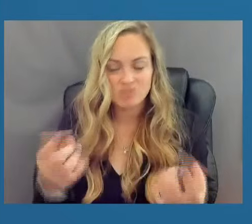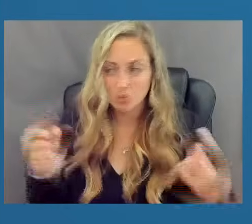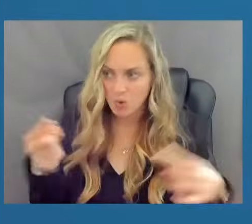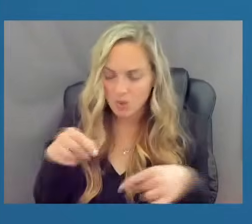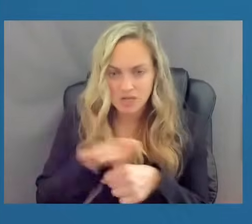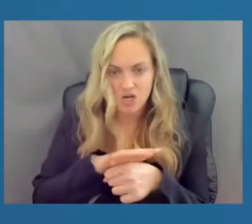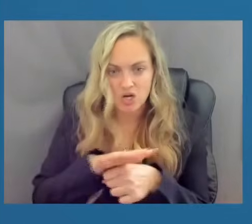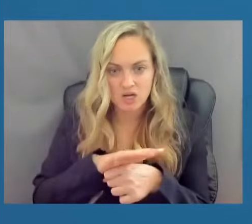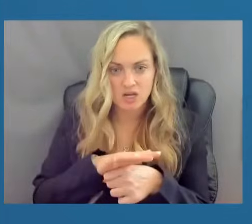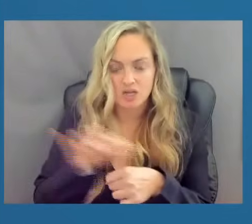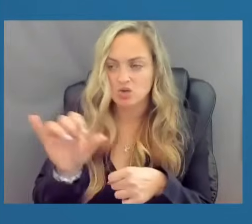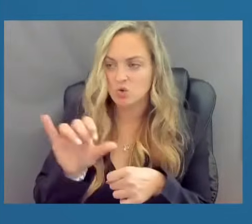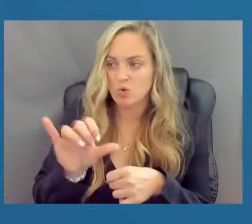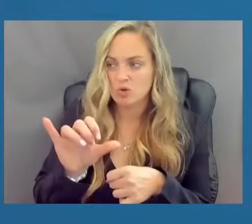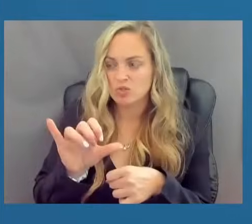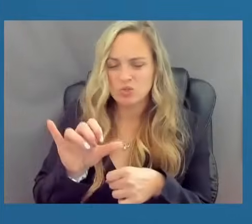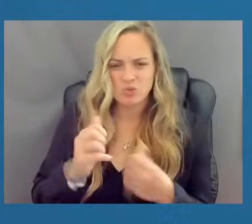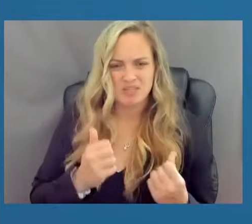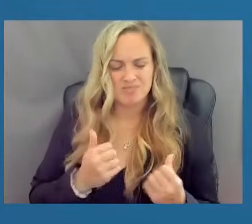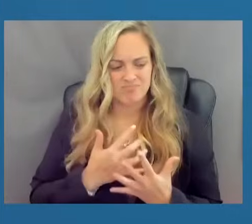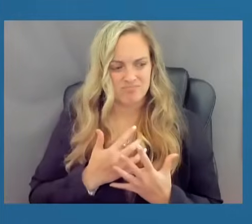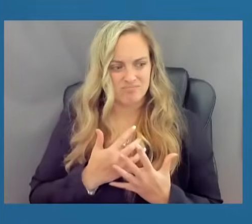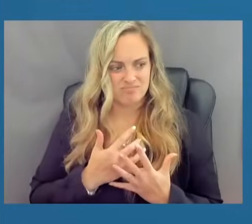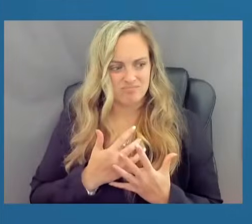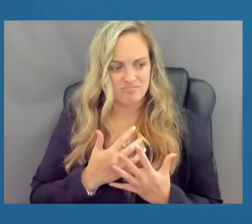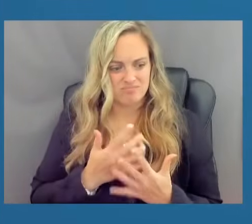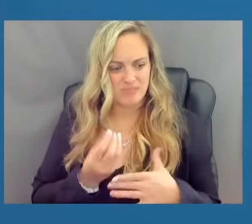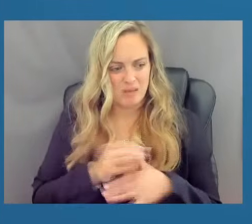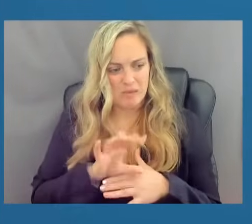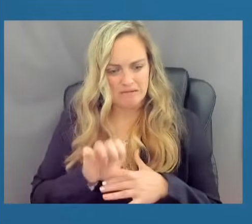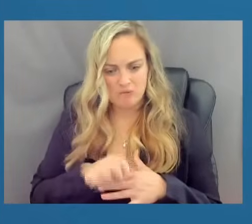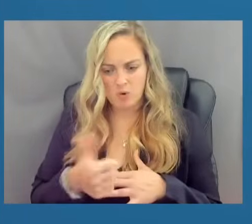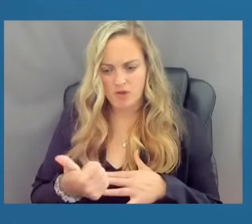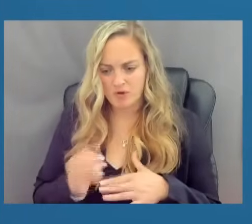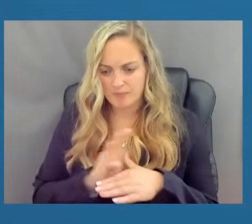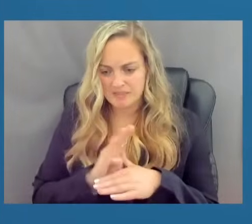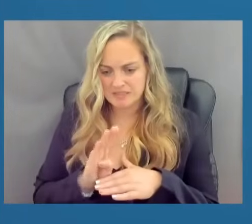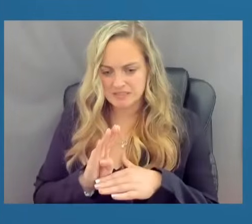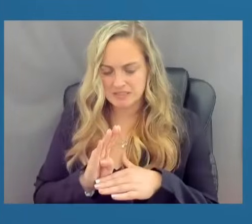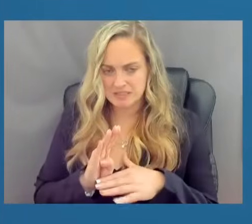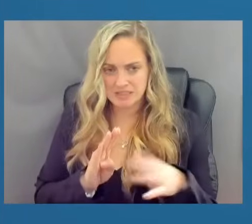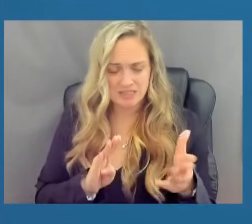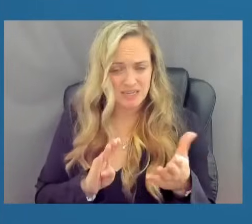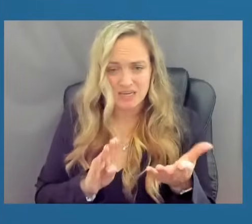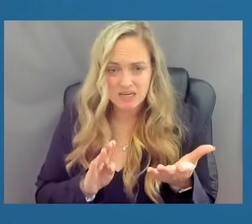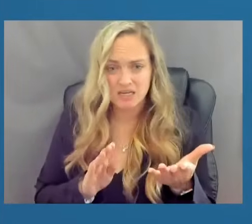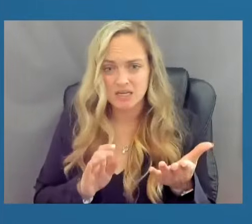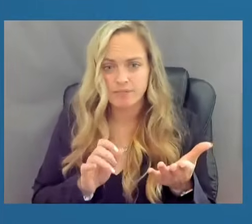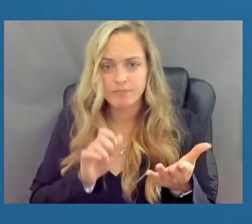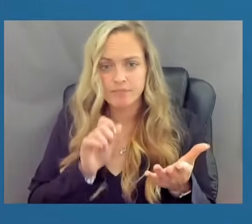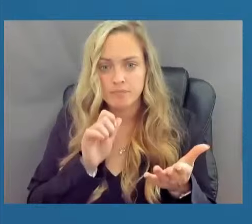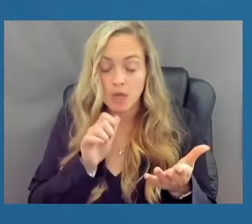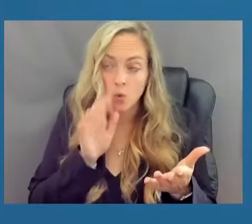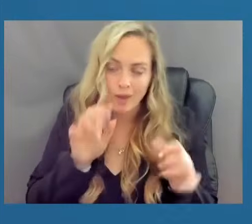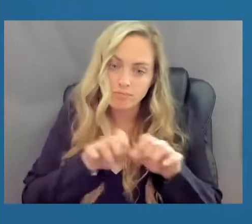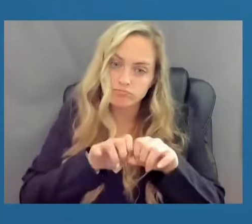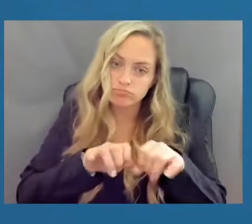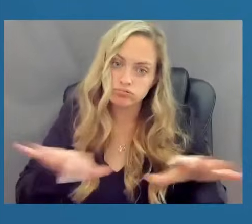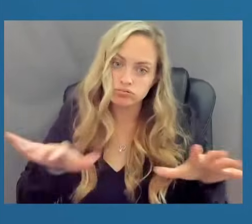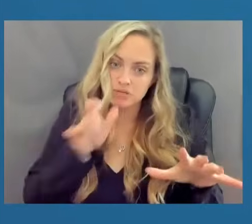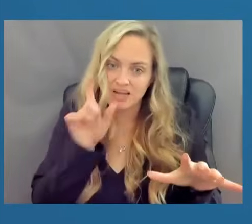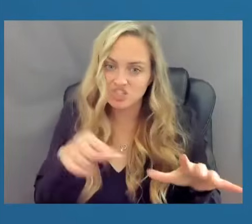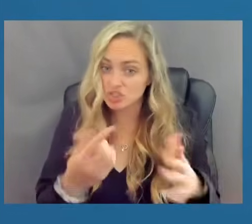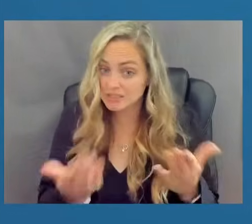and you've also created this chilling effect on other businesses. No, it'll have a widespread effect. I mean, it's not just here, it